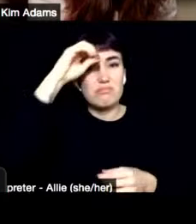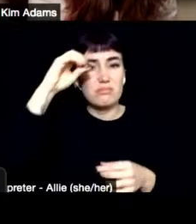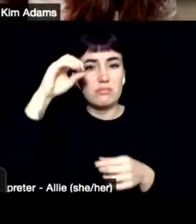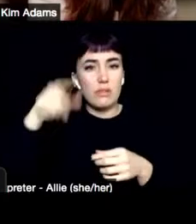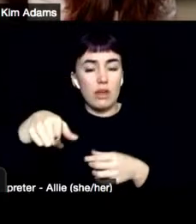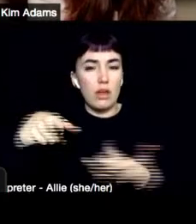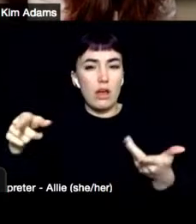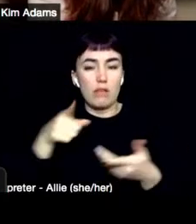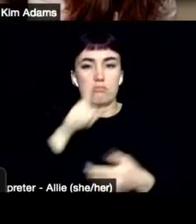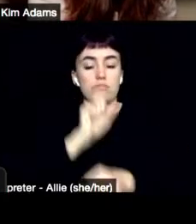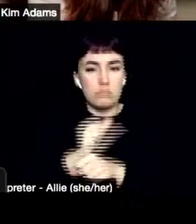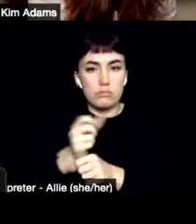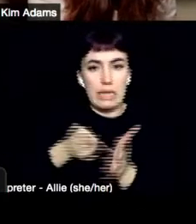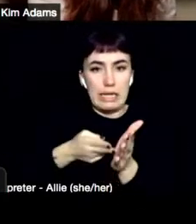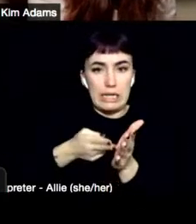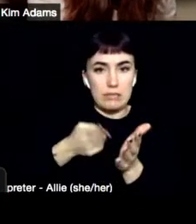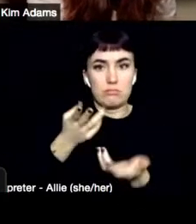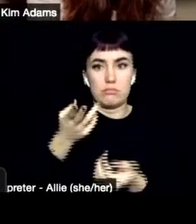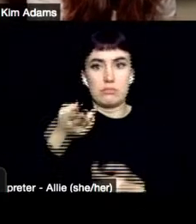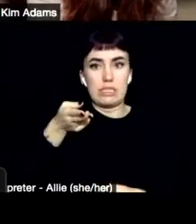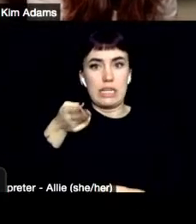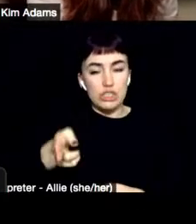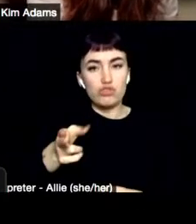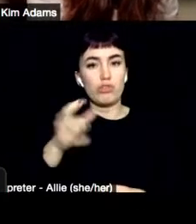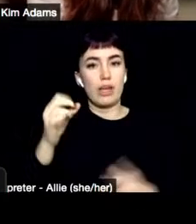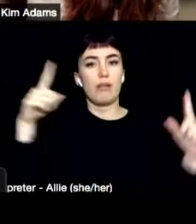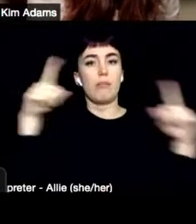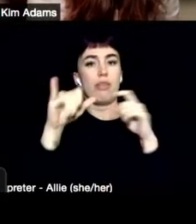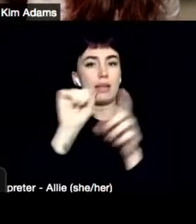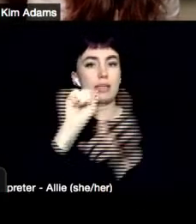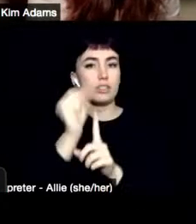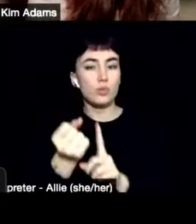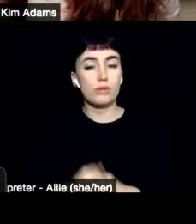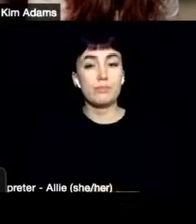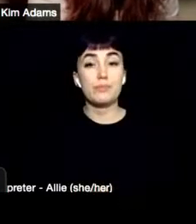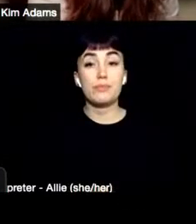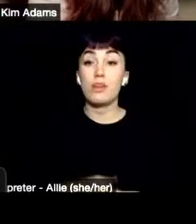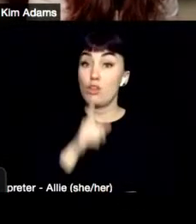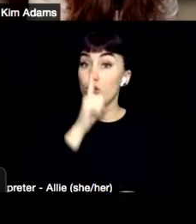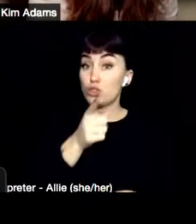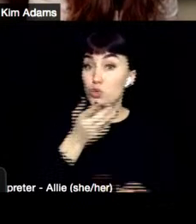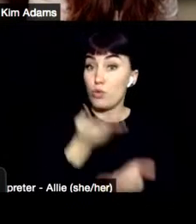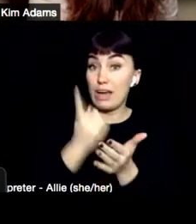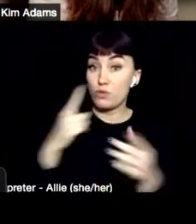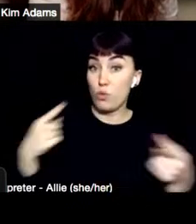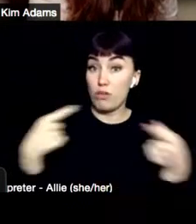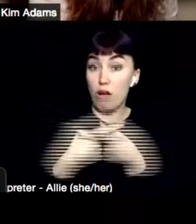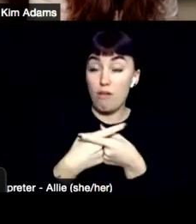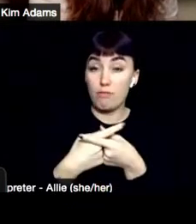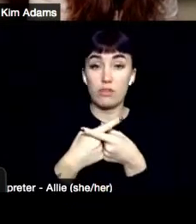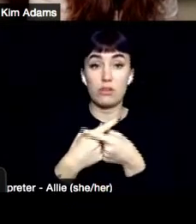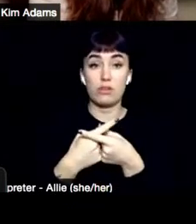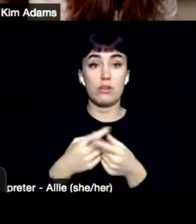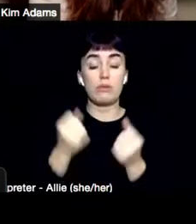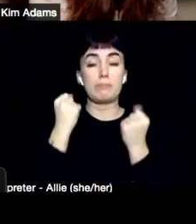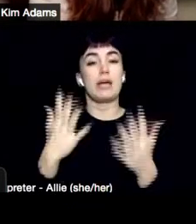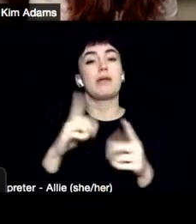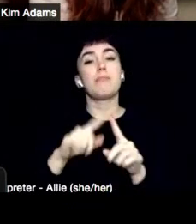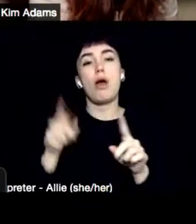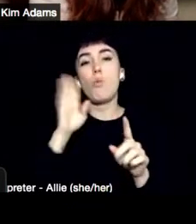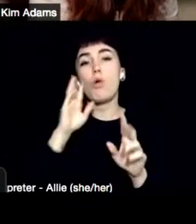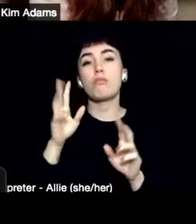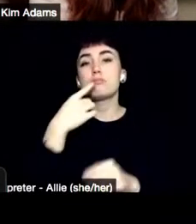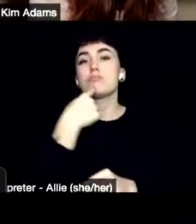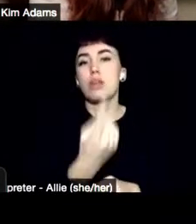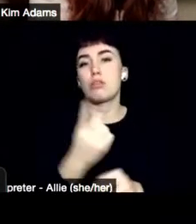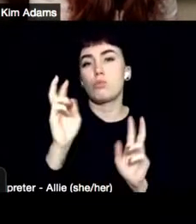history and complexity of that situation. The true facts of this conflict are many, but I just would quote one,